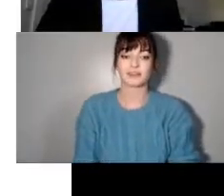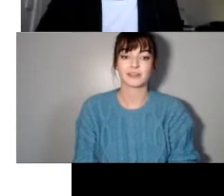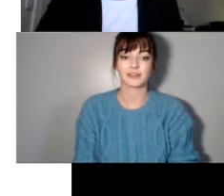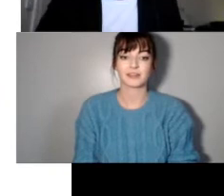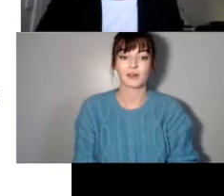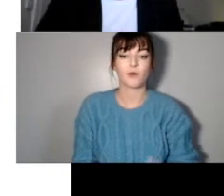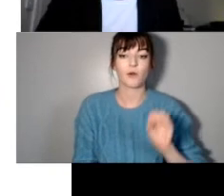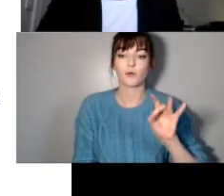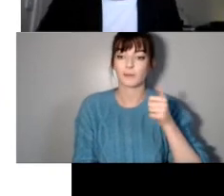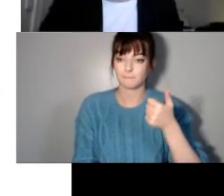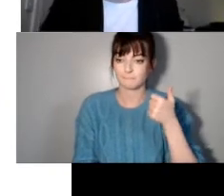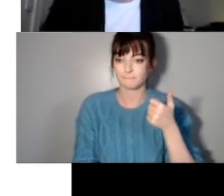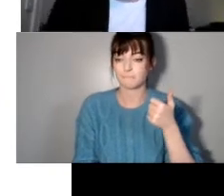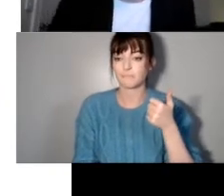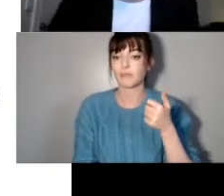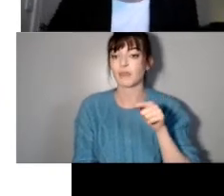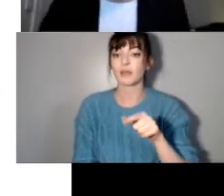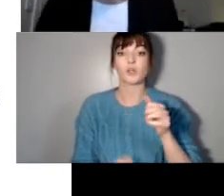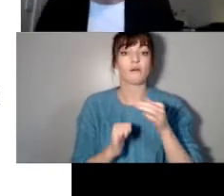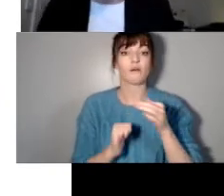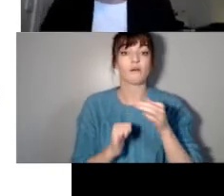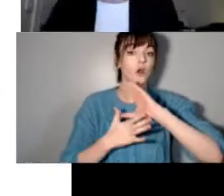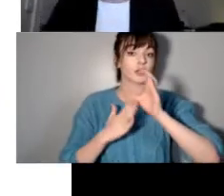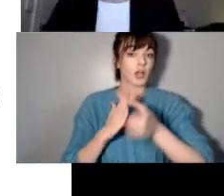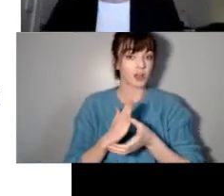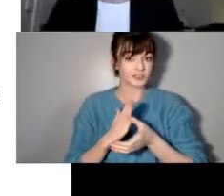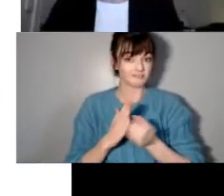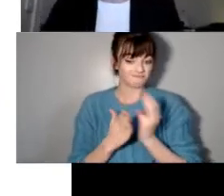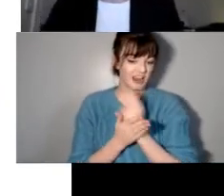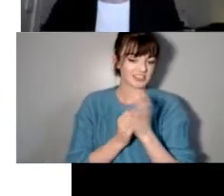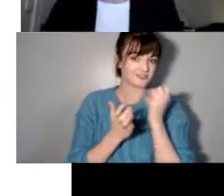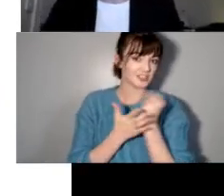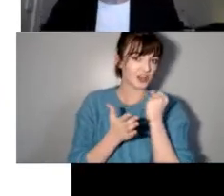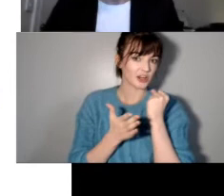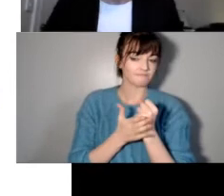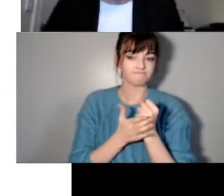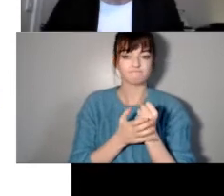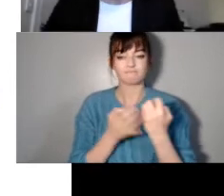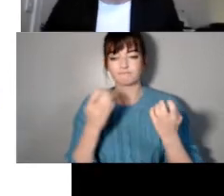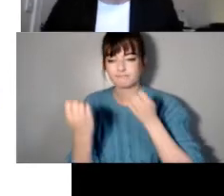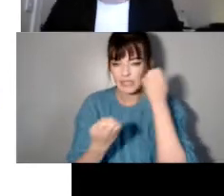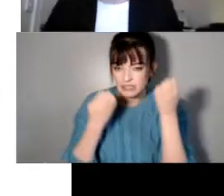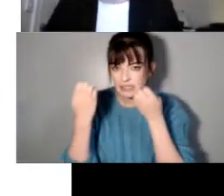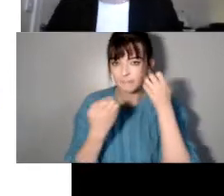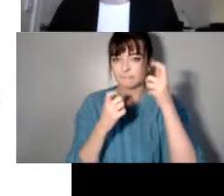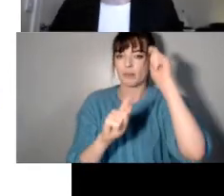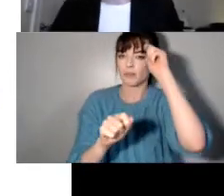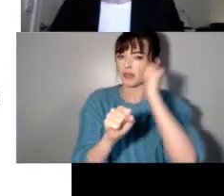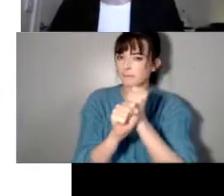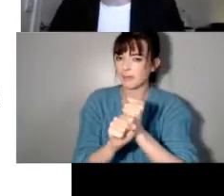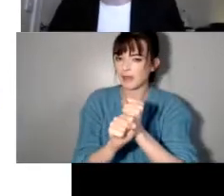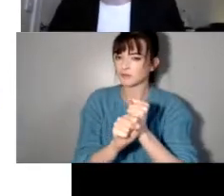Okay, so for the cost element of this study, we're going to examine and consider the implications of